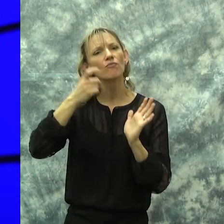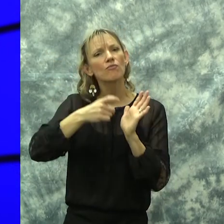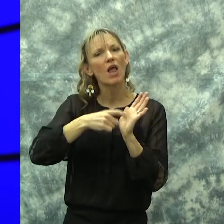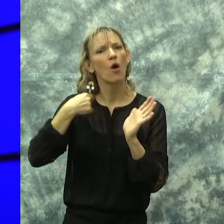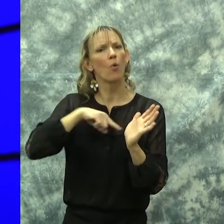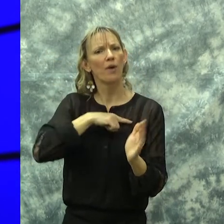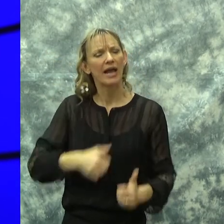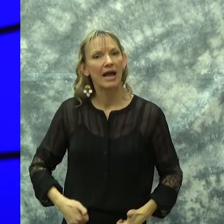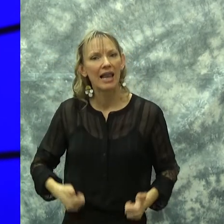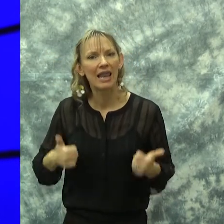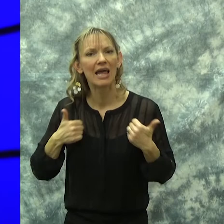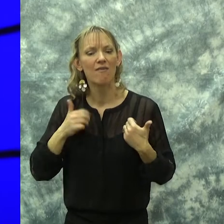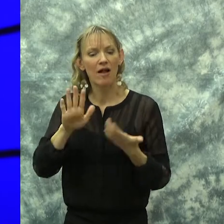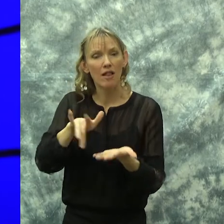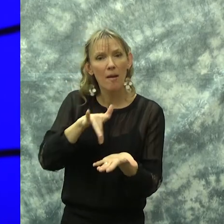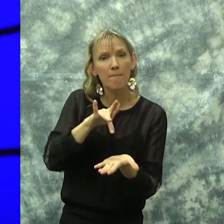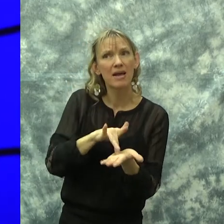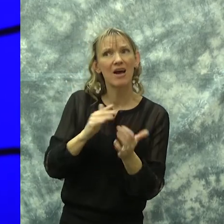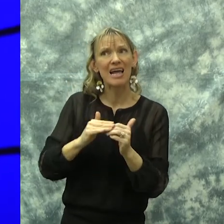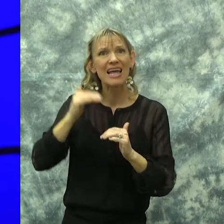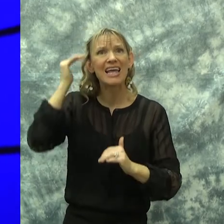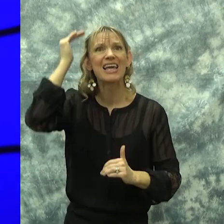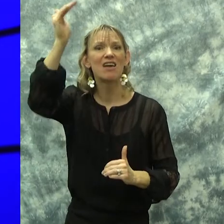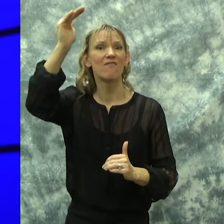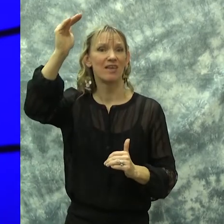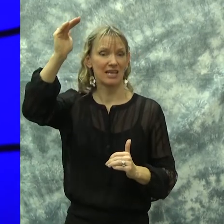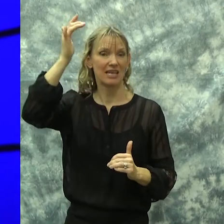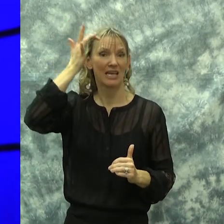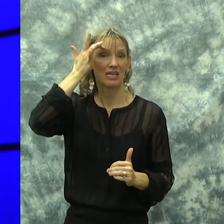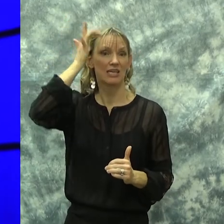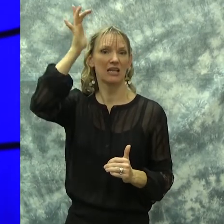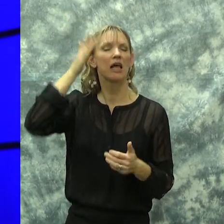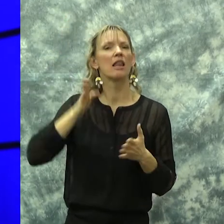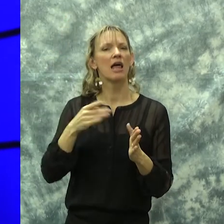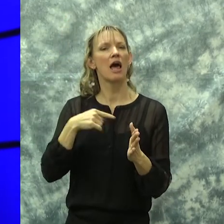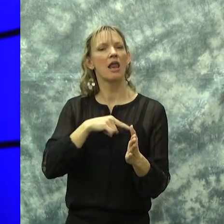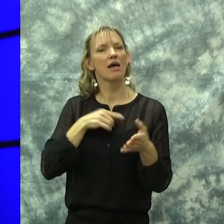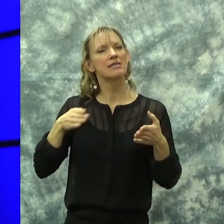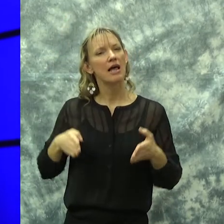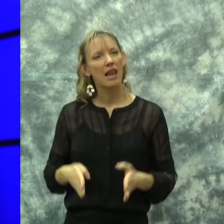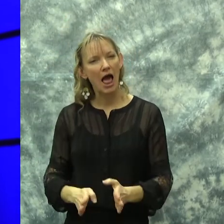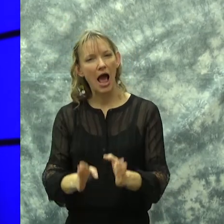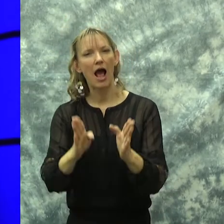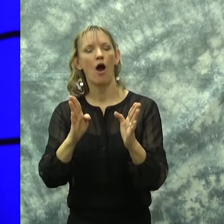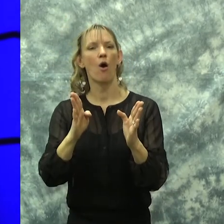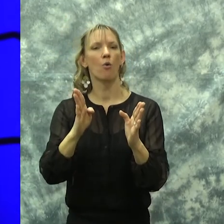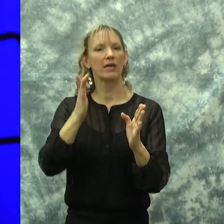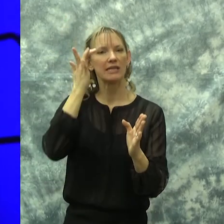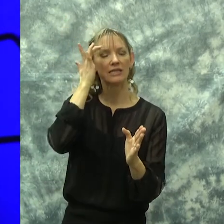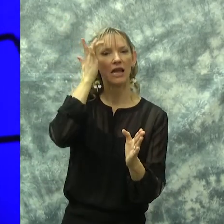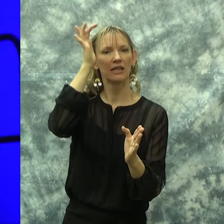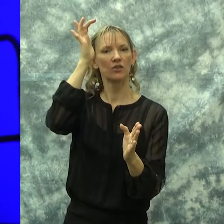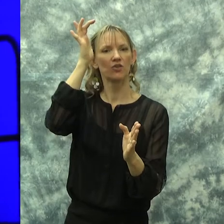Recognizing that we live in the midst of an infinite intelligence, may we allow this intelligence to